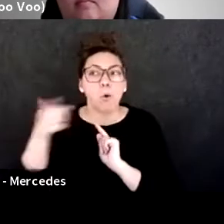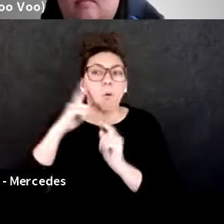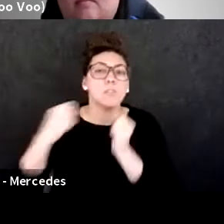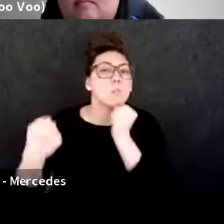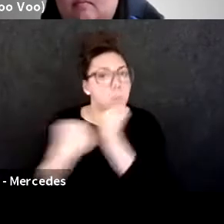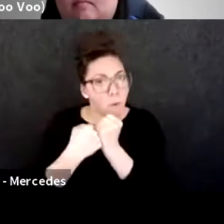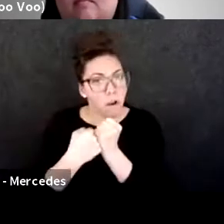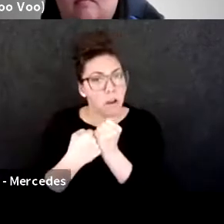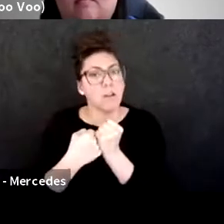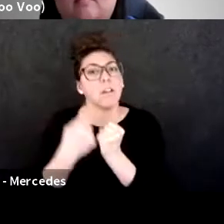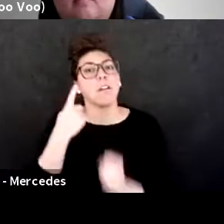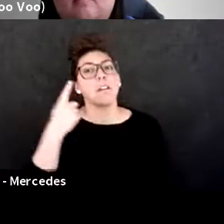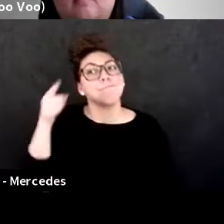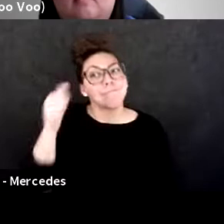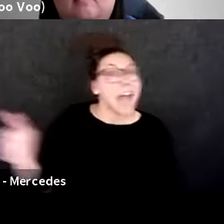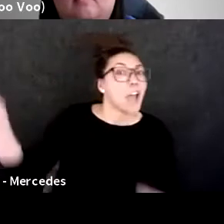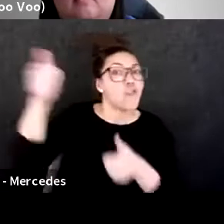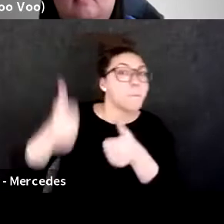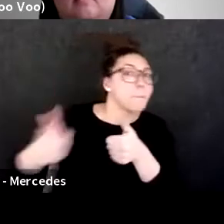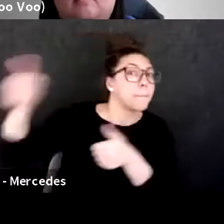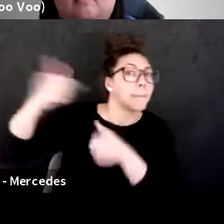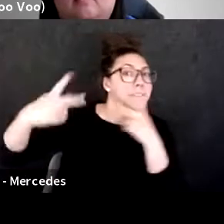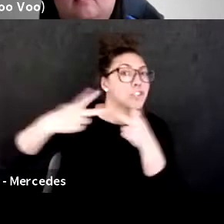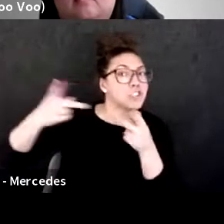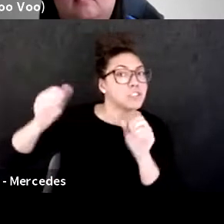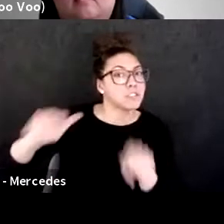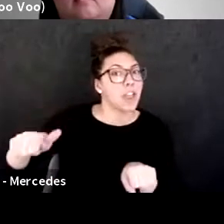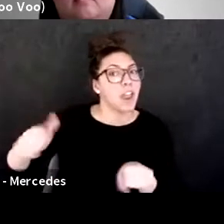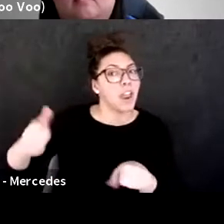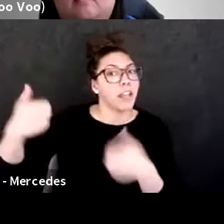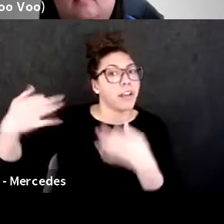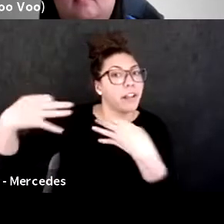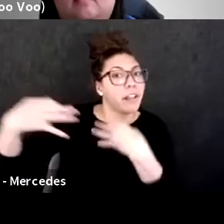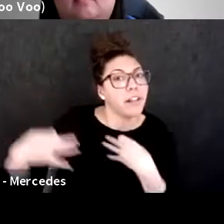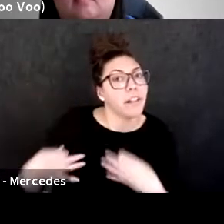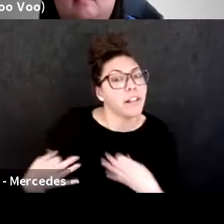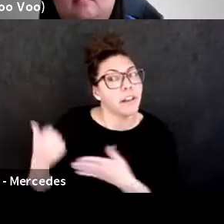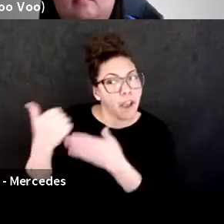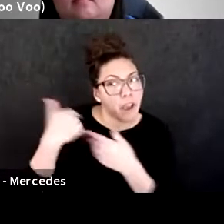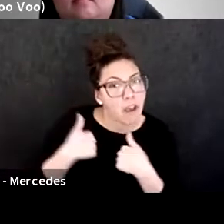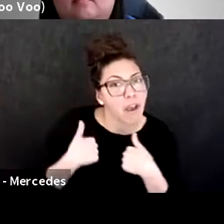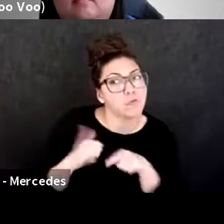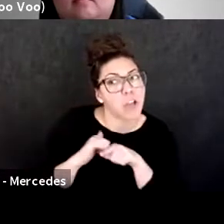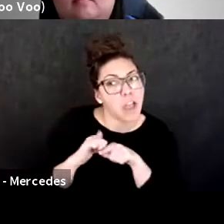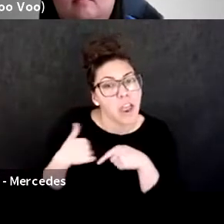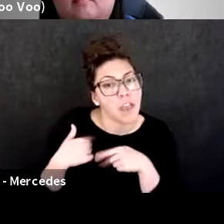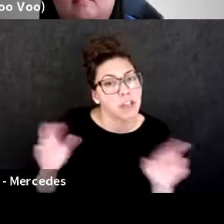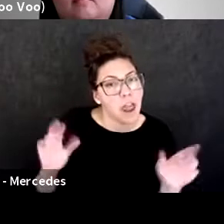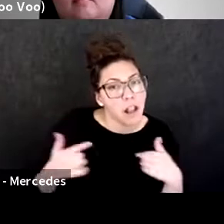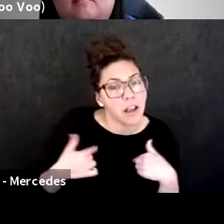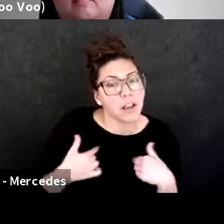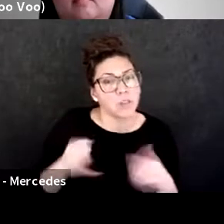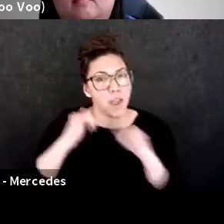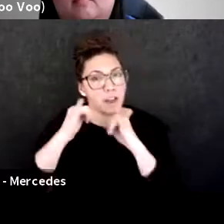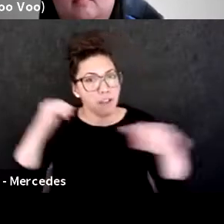in senior positions. So those are a couple of things I wanted to mention, sort of pre-position or pre-tenure